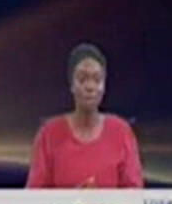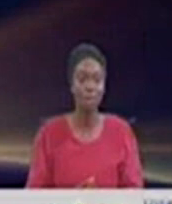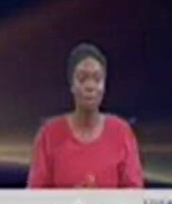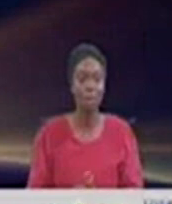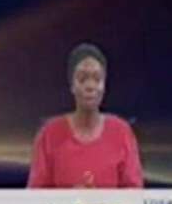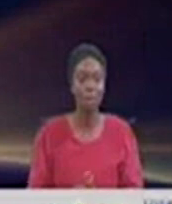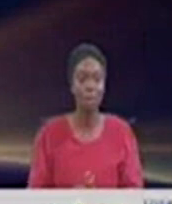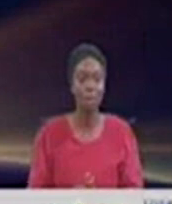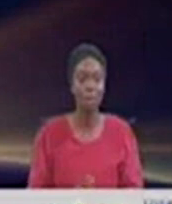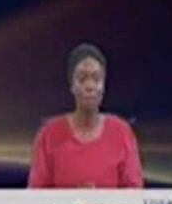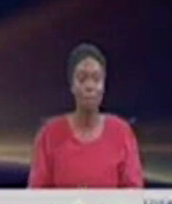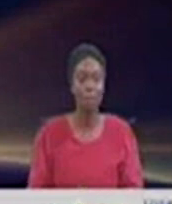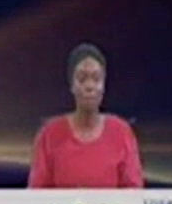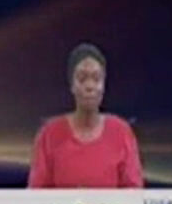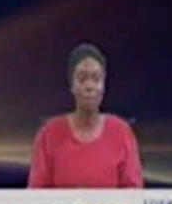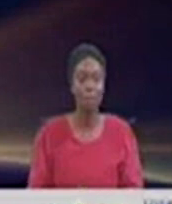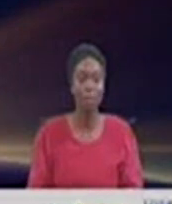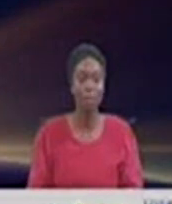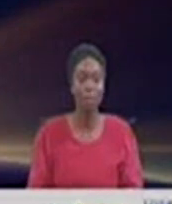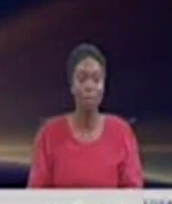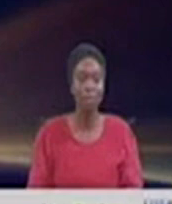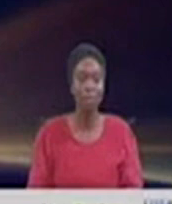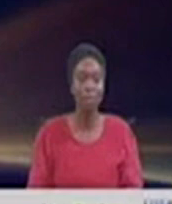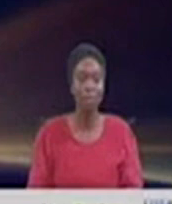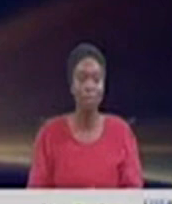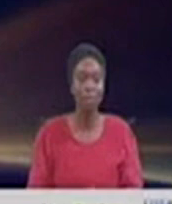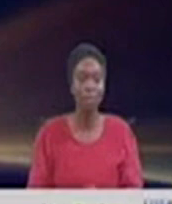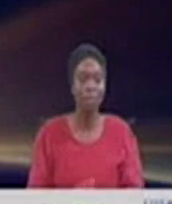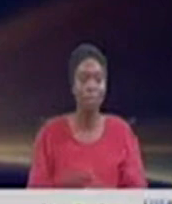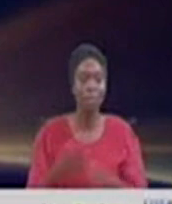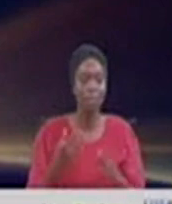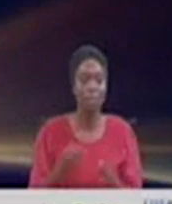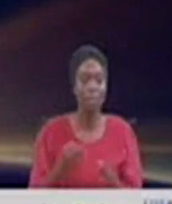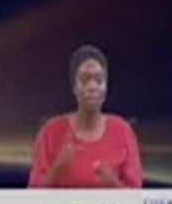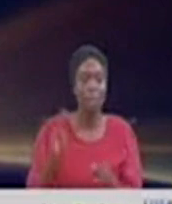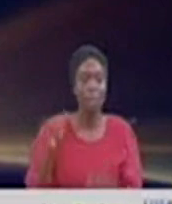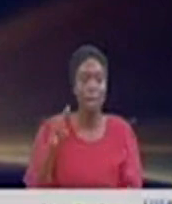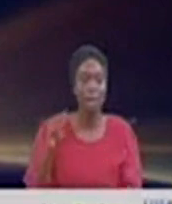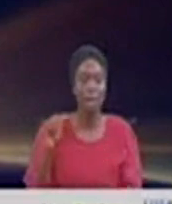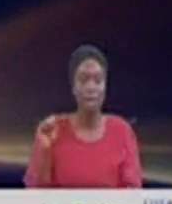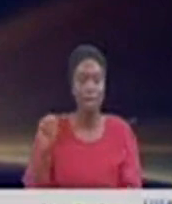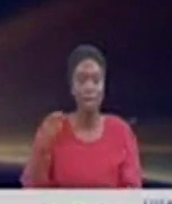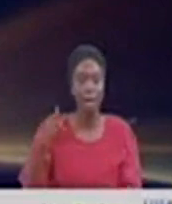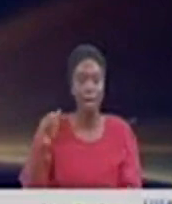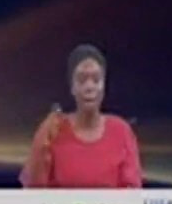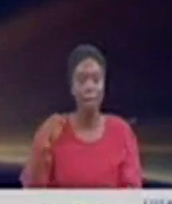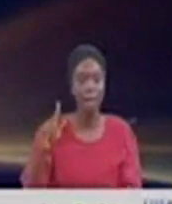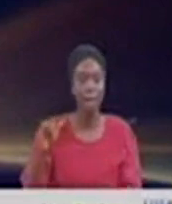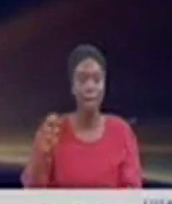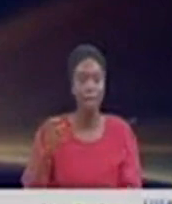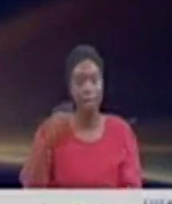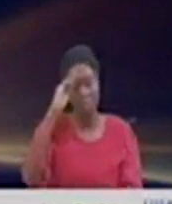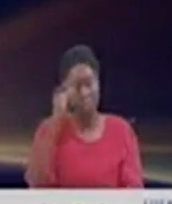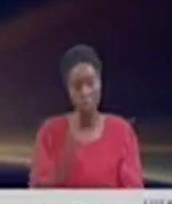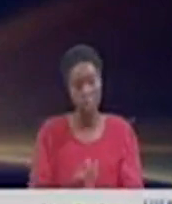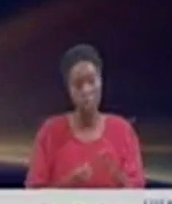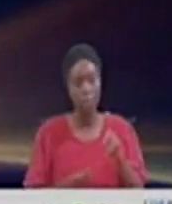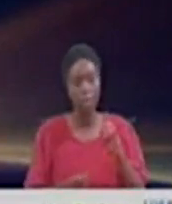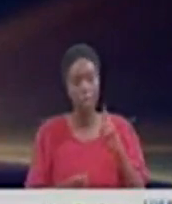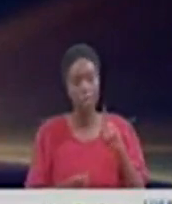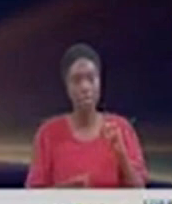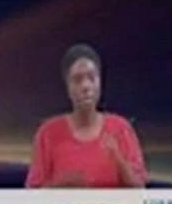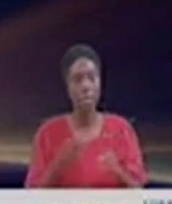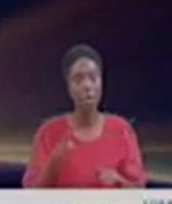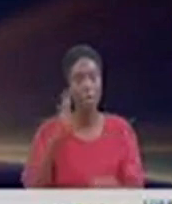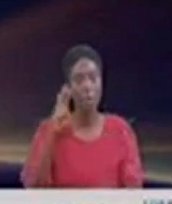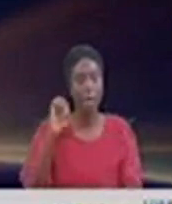Ephraim, Elishama the son of Ammihud. Of Manasseh, Gamaliel the son of Pedazur. Of